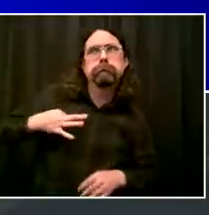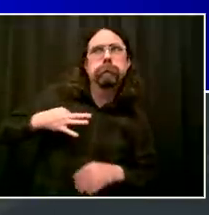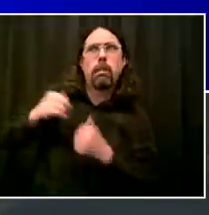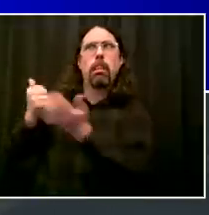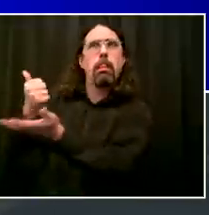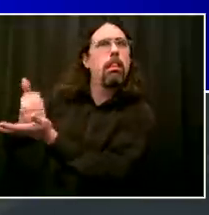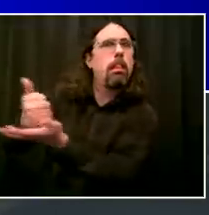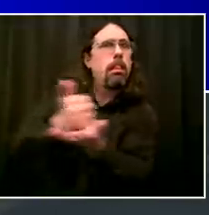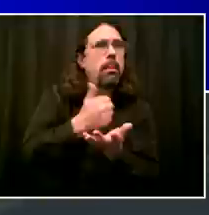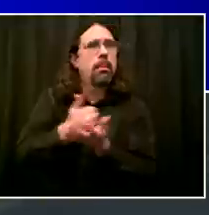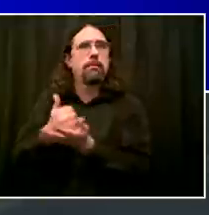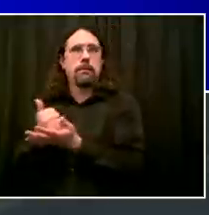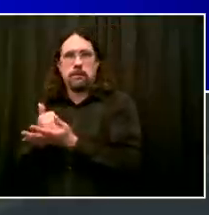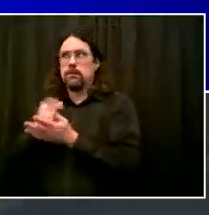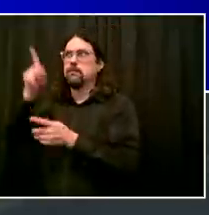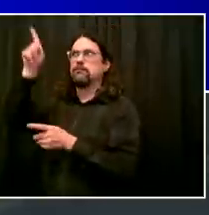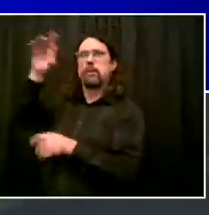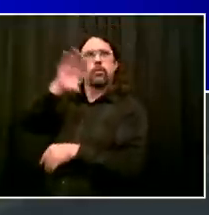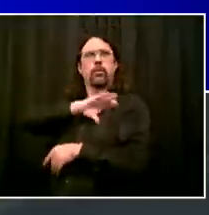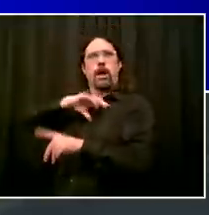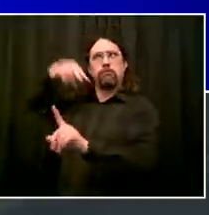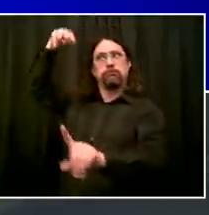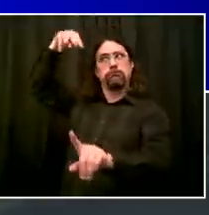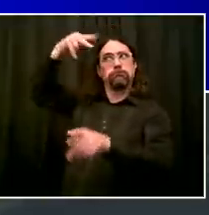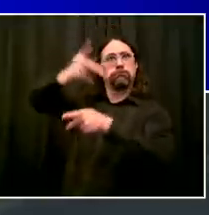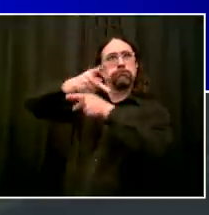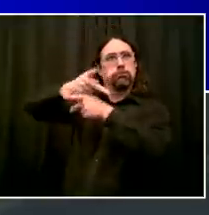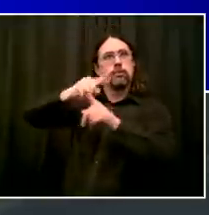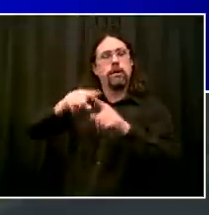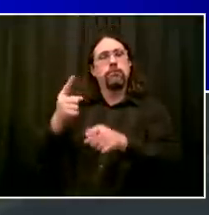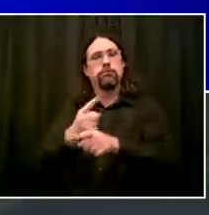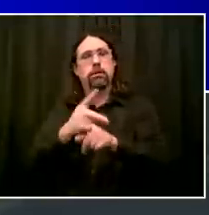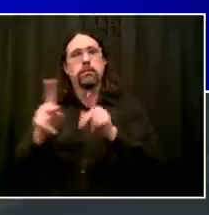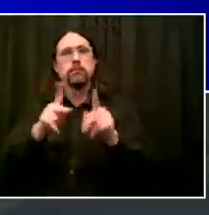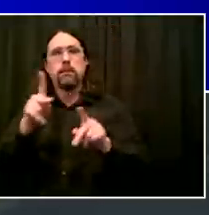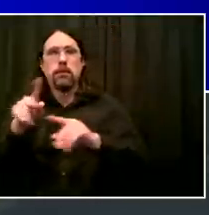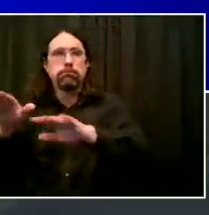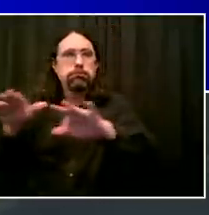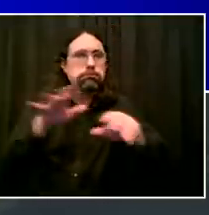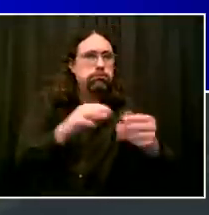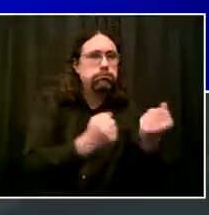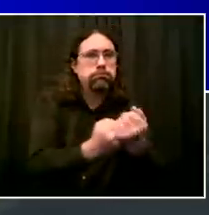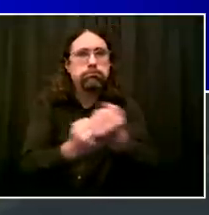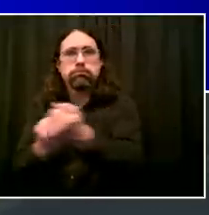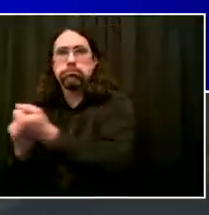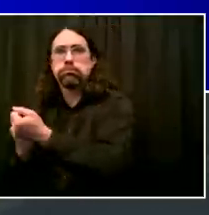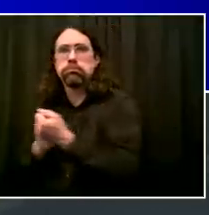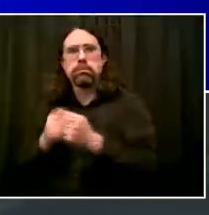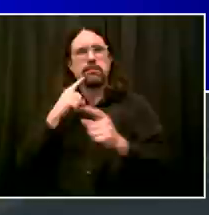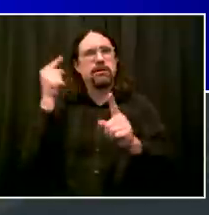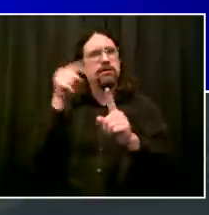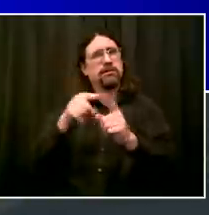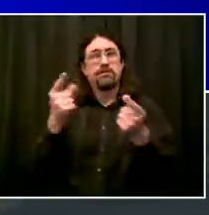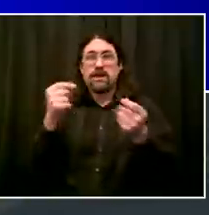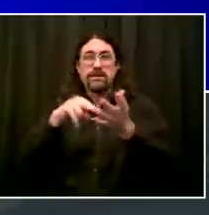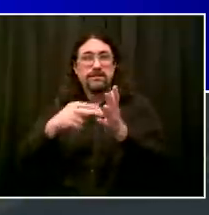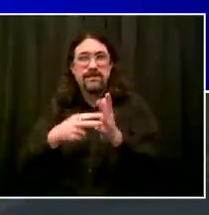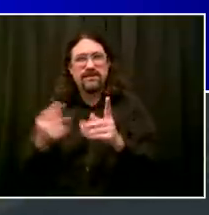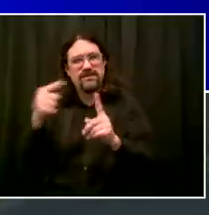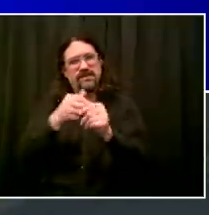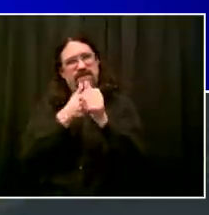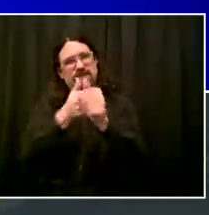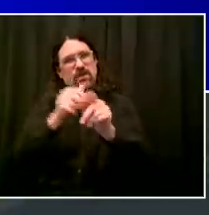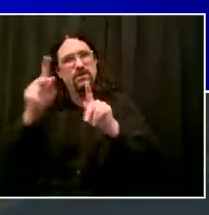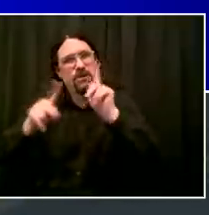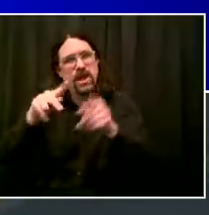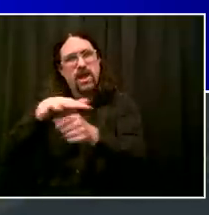So that idea, community-based solutions, is what animates the next thing I